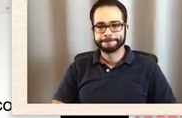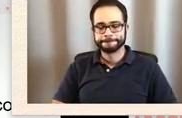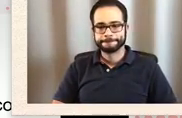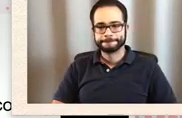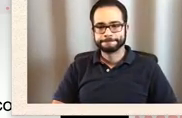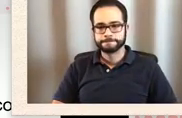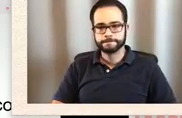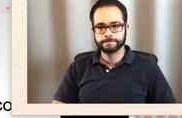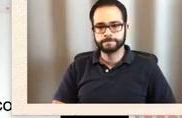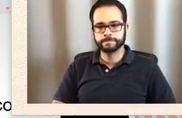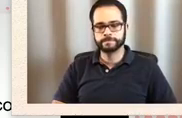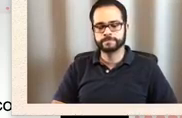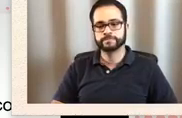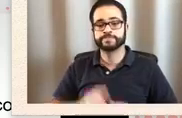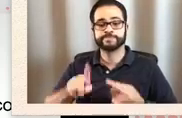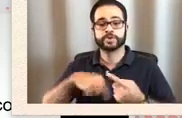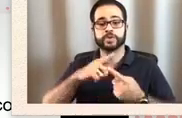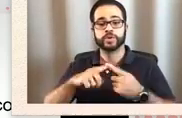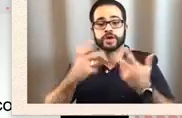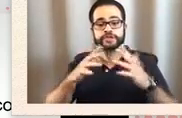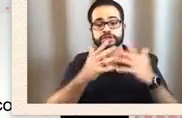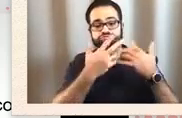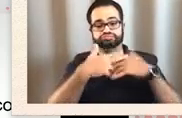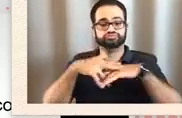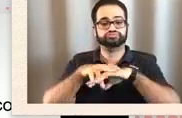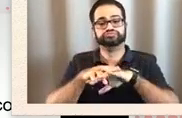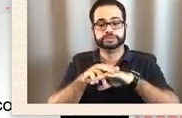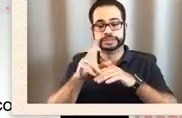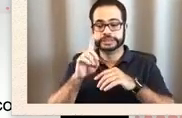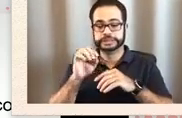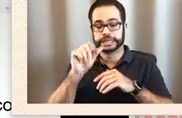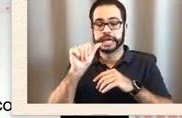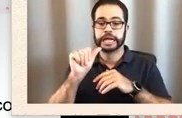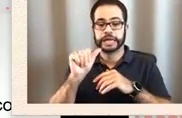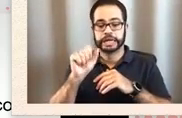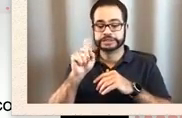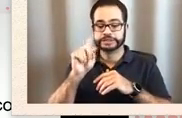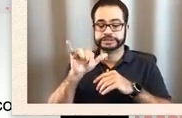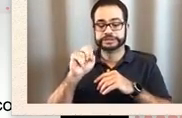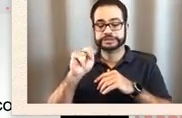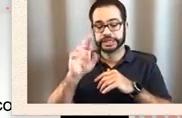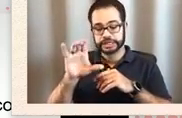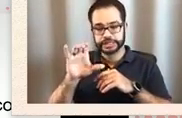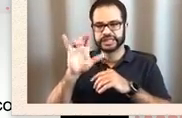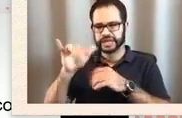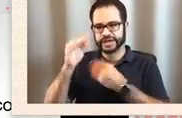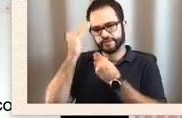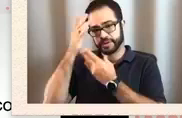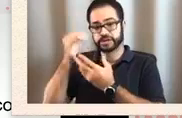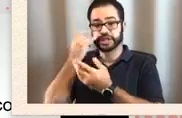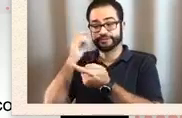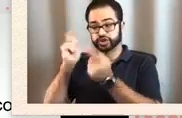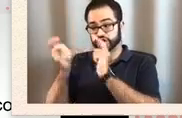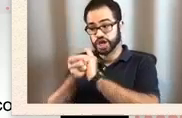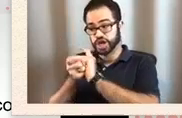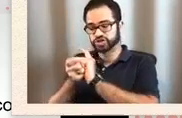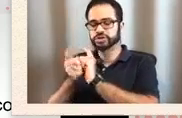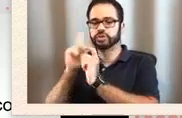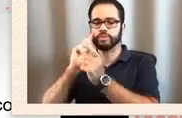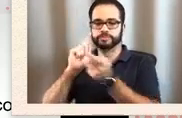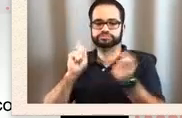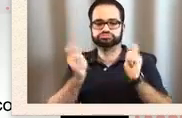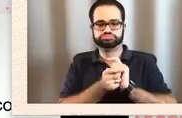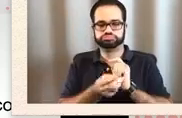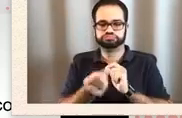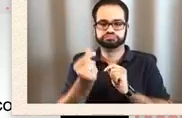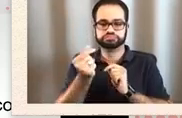When the worker synchronizes the data, this information is updated if it's been changed. So if you move and your waiver